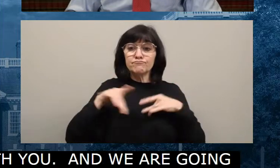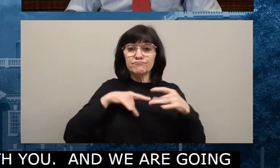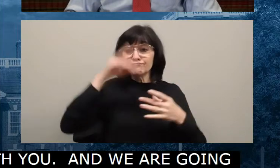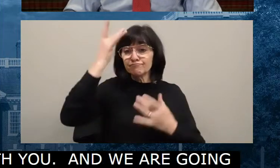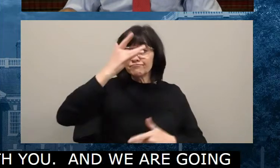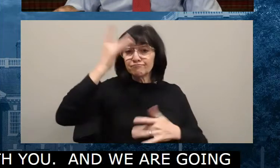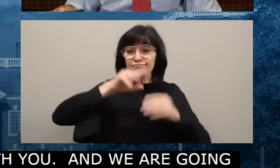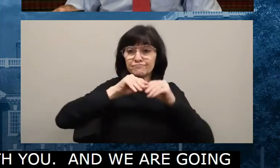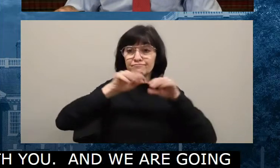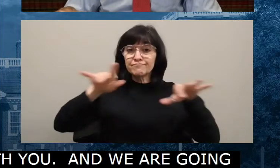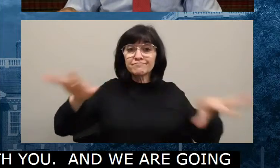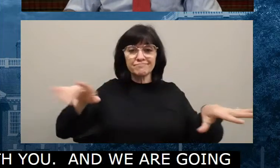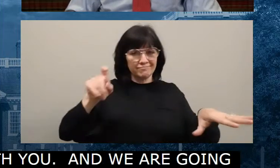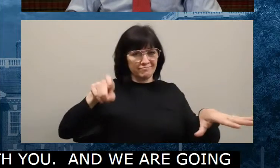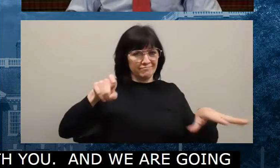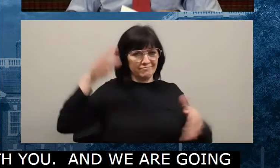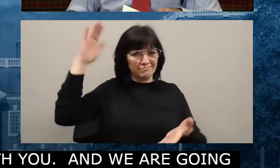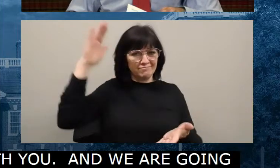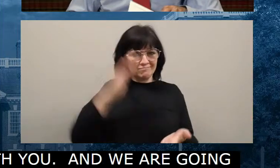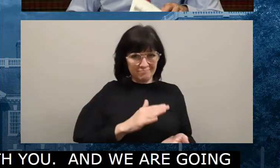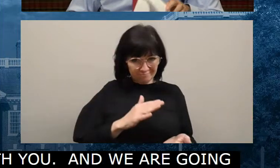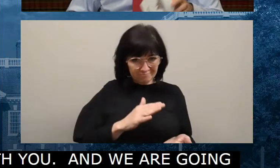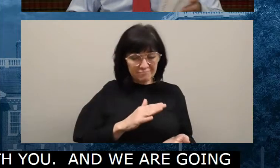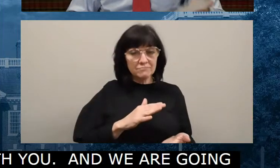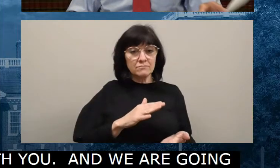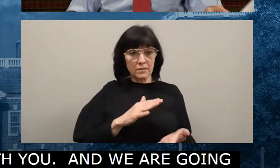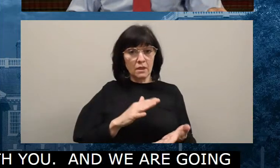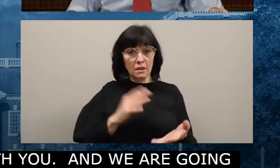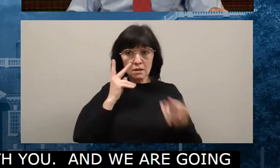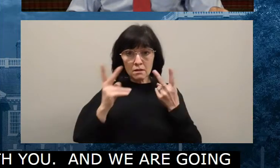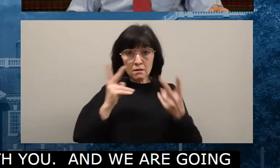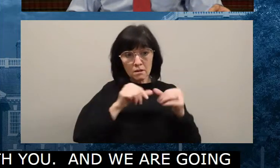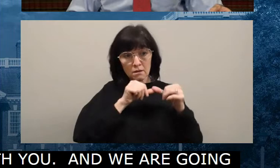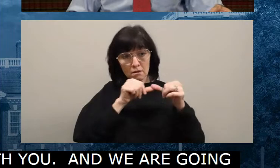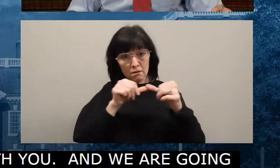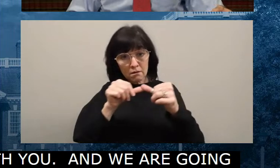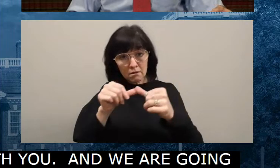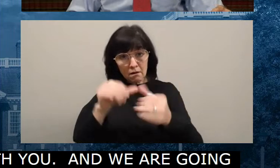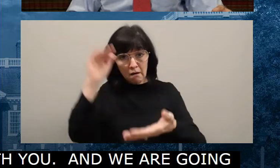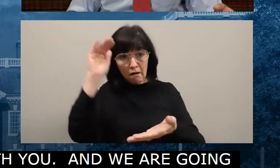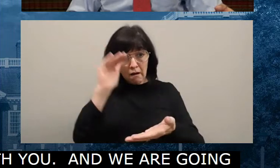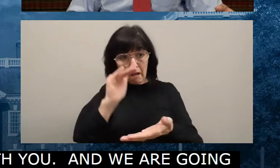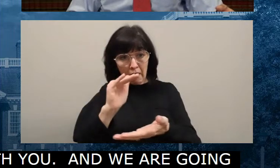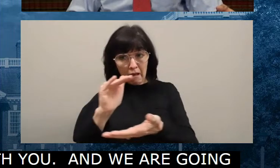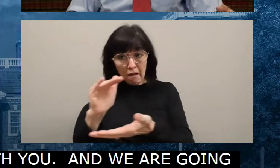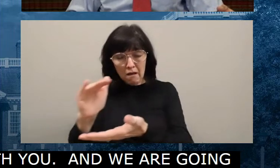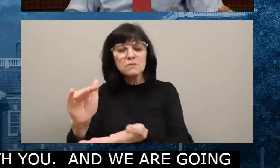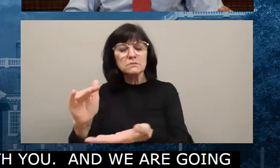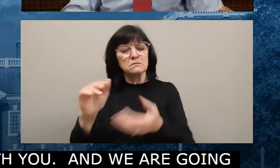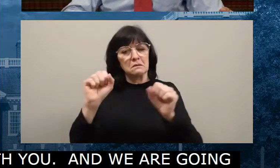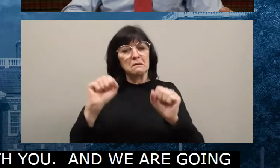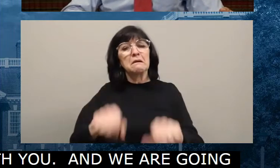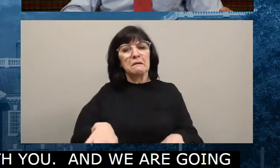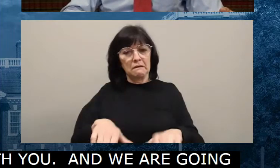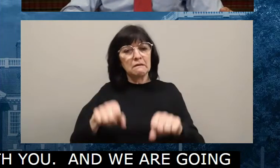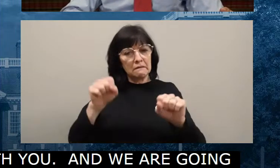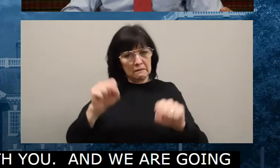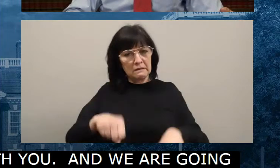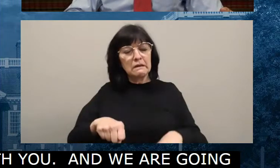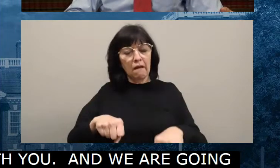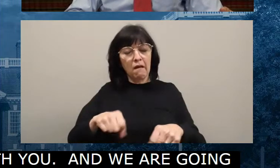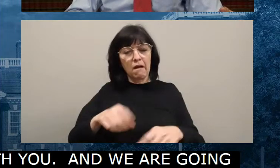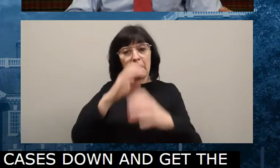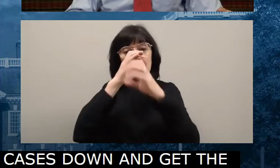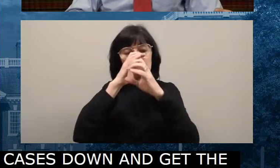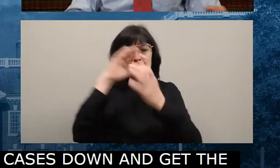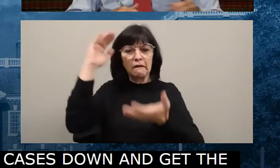reduce hospitalizations, and get the surging virus a little bit more under control. So let's take a look at the